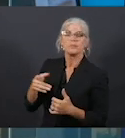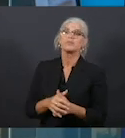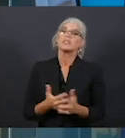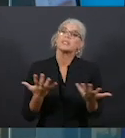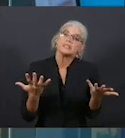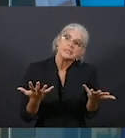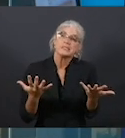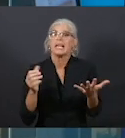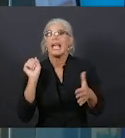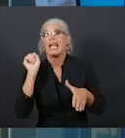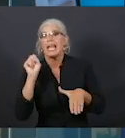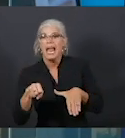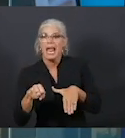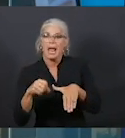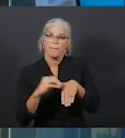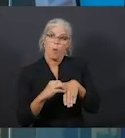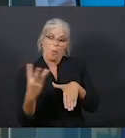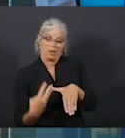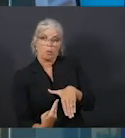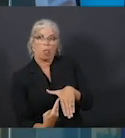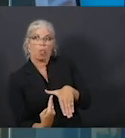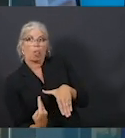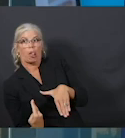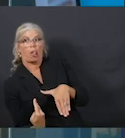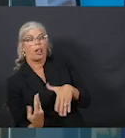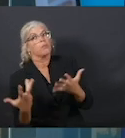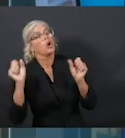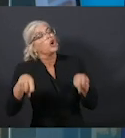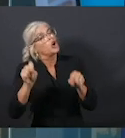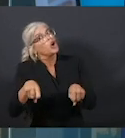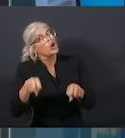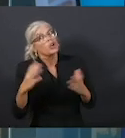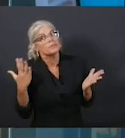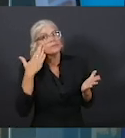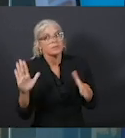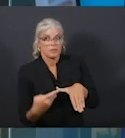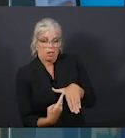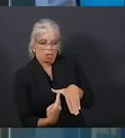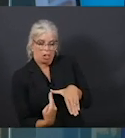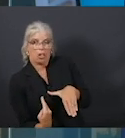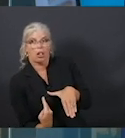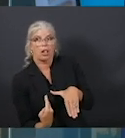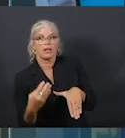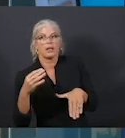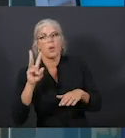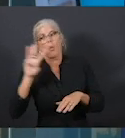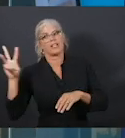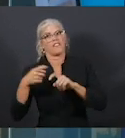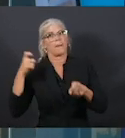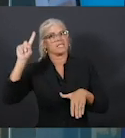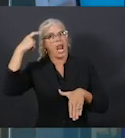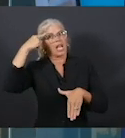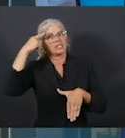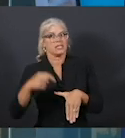more west and get right over Tallahassee. It's possible it could even get a little bit west of Tallahassee is what they're telling me. It's